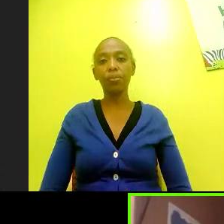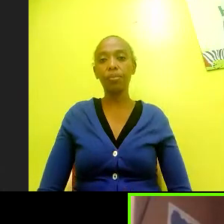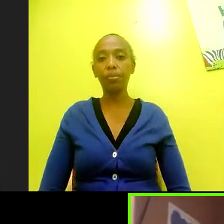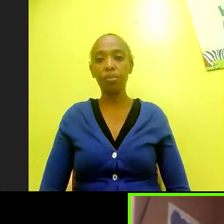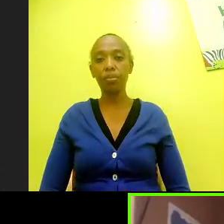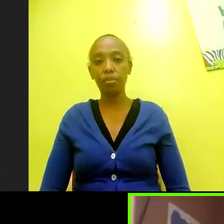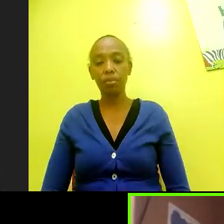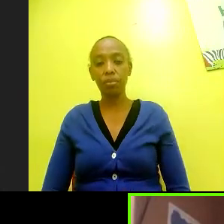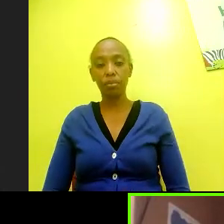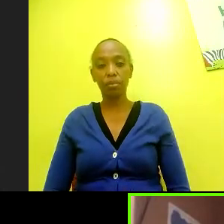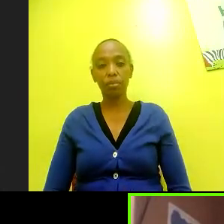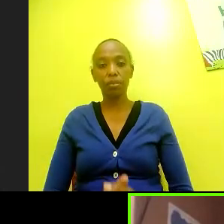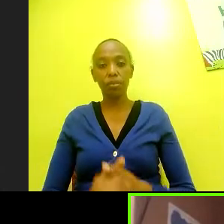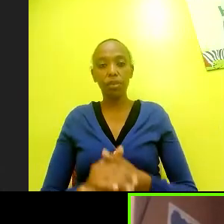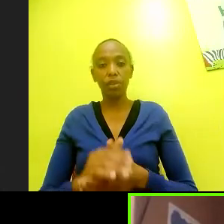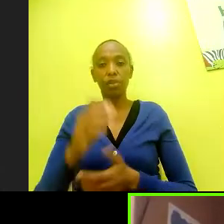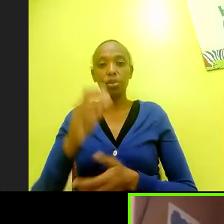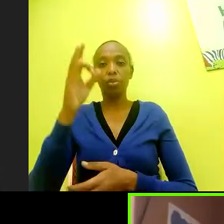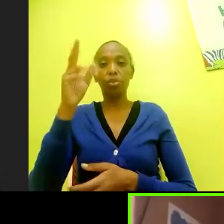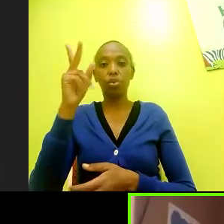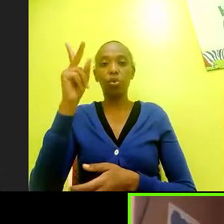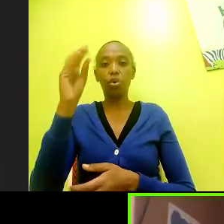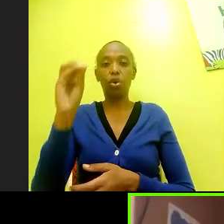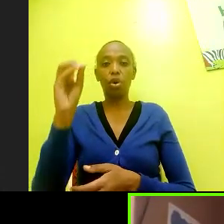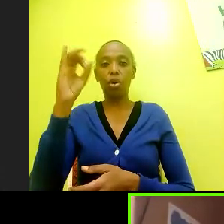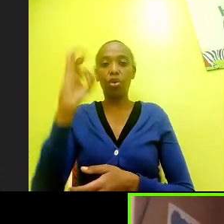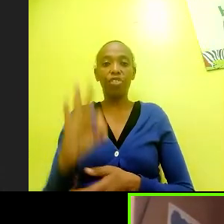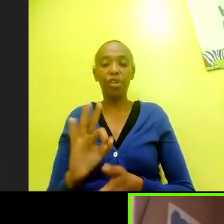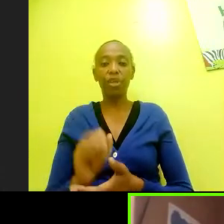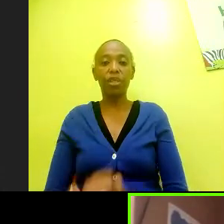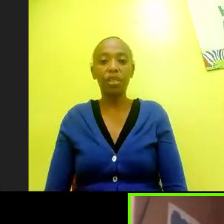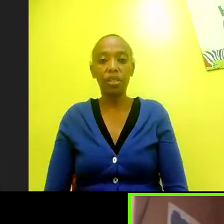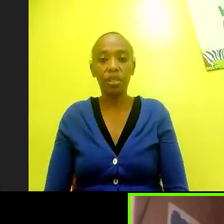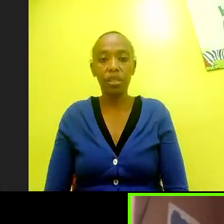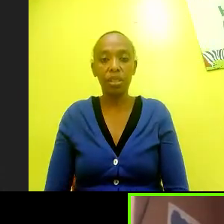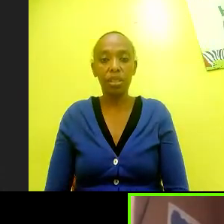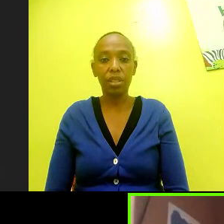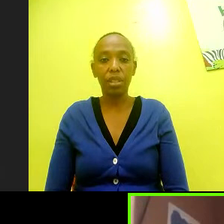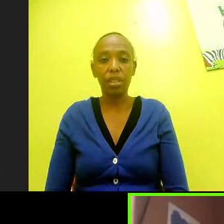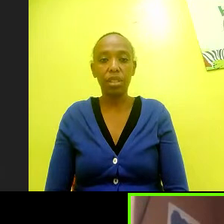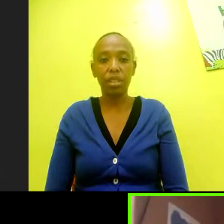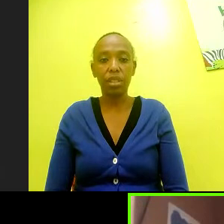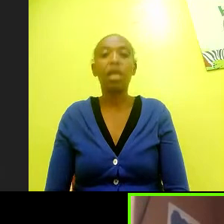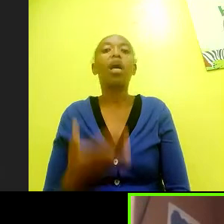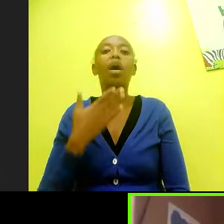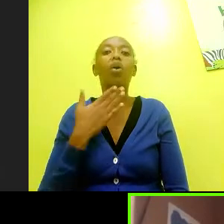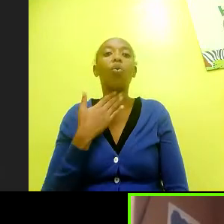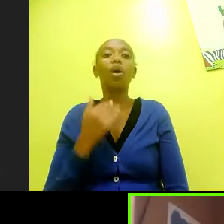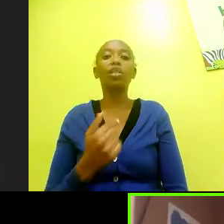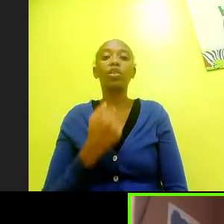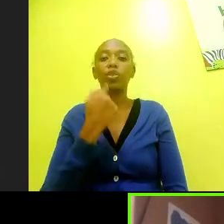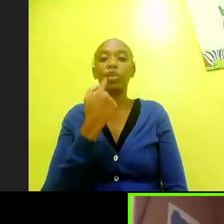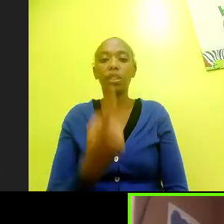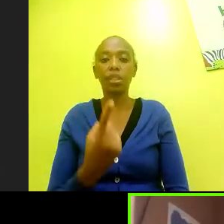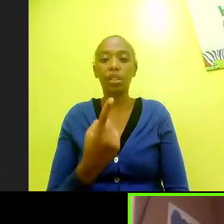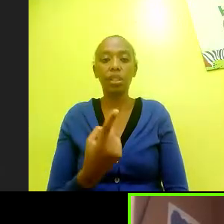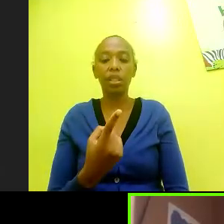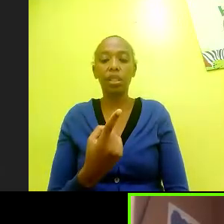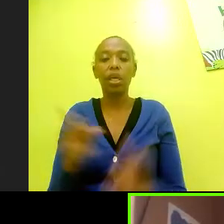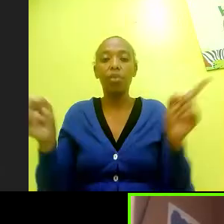Monsieur Kofi. Merci pour vos commentaires. I just want to say